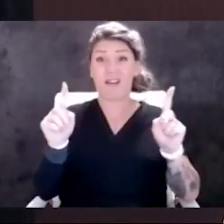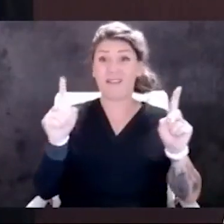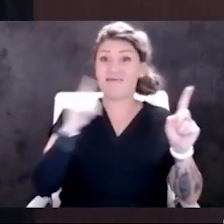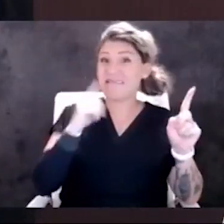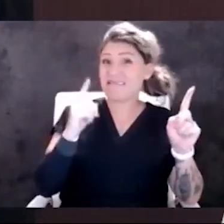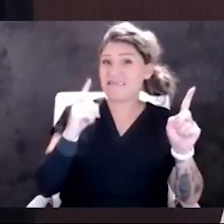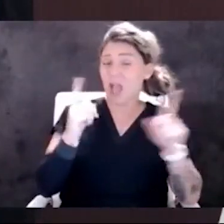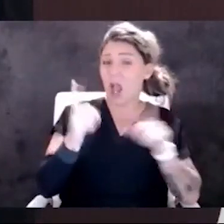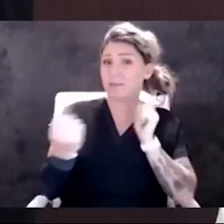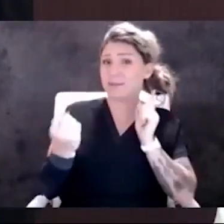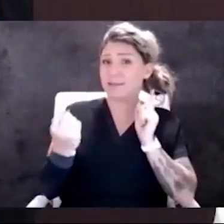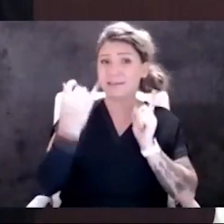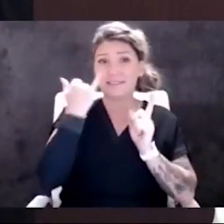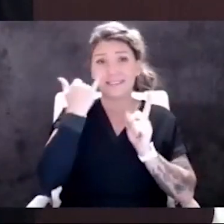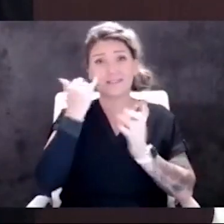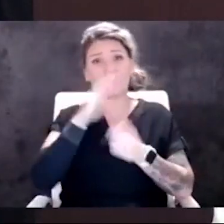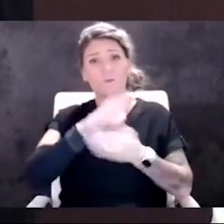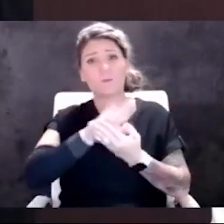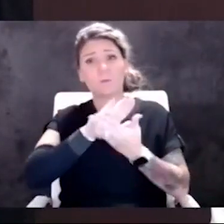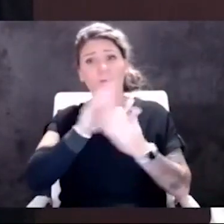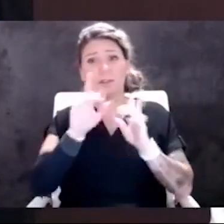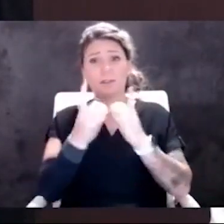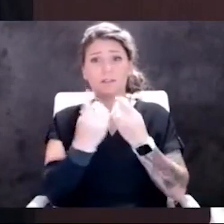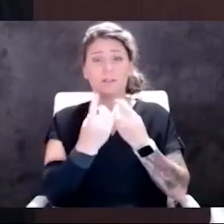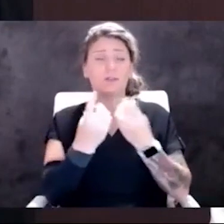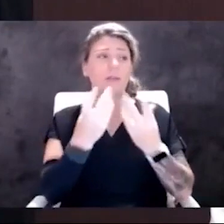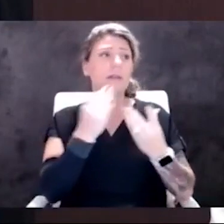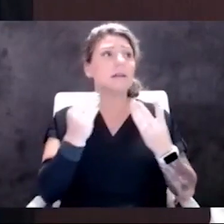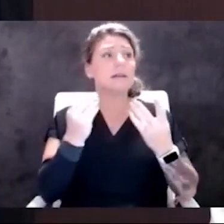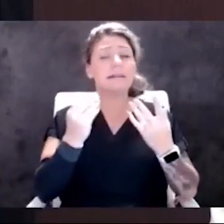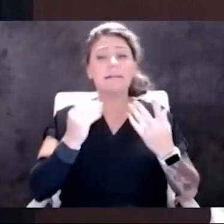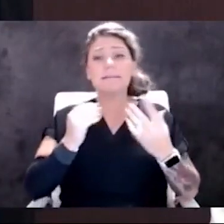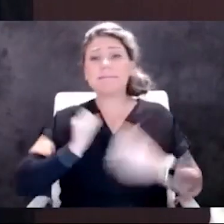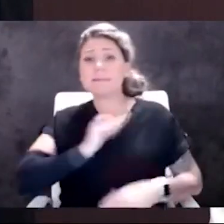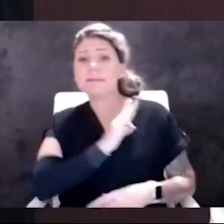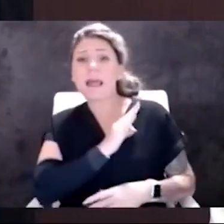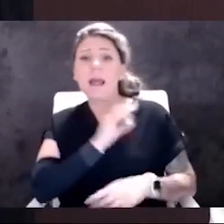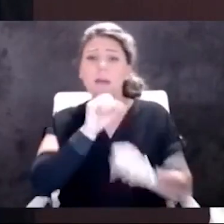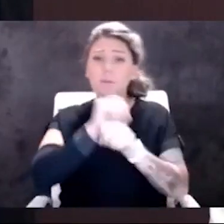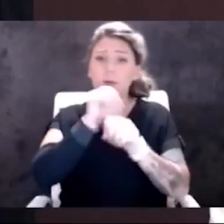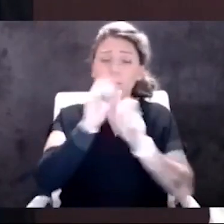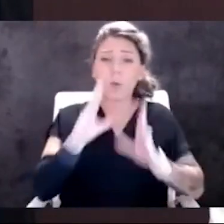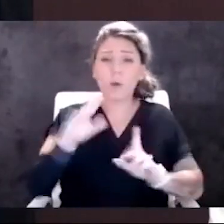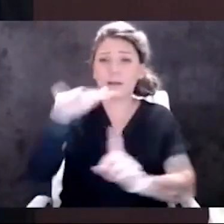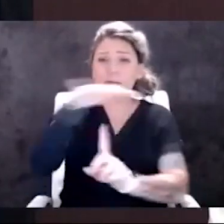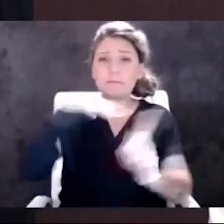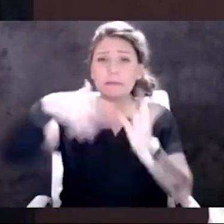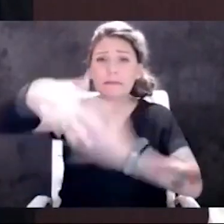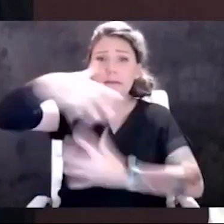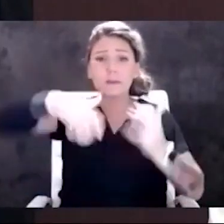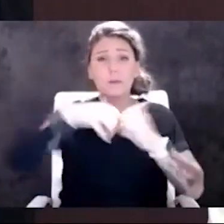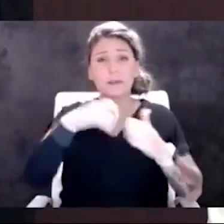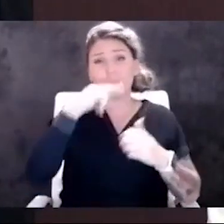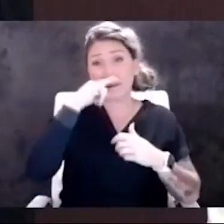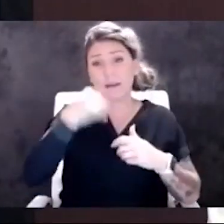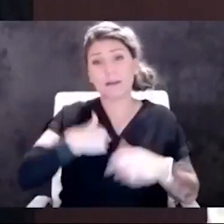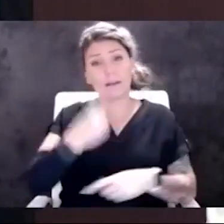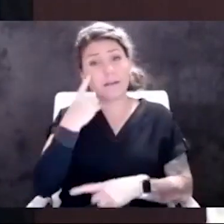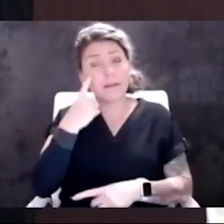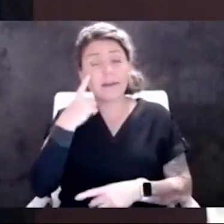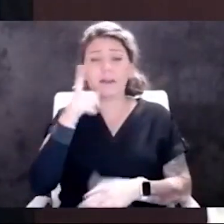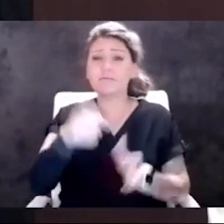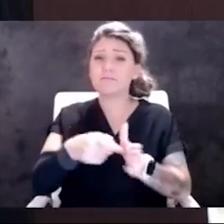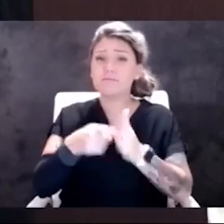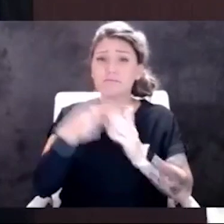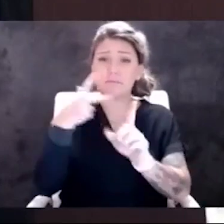district with faculty and with employees around kids, man, I do think it's right to be vaccinated and to wear